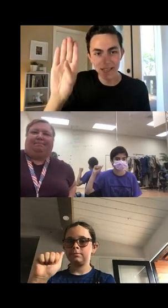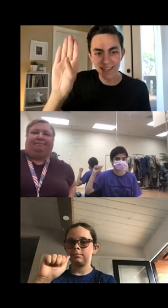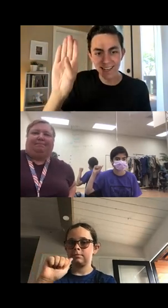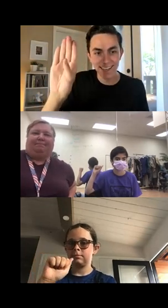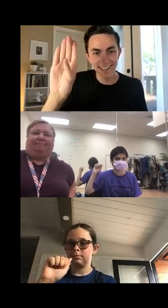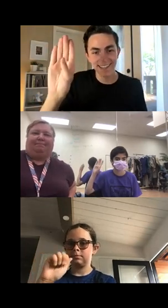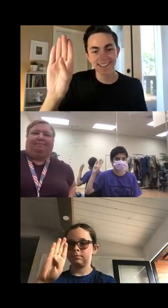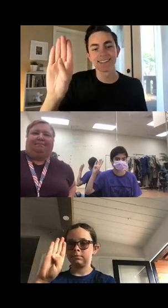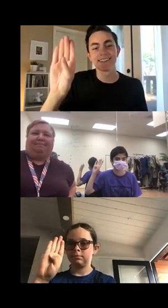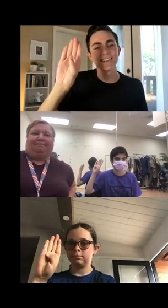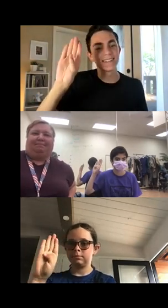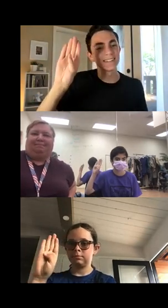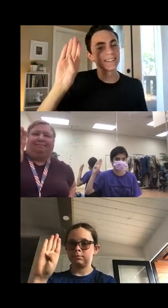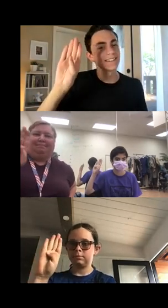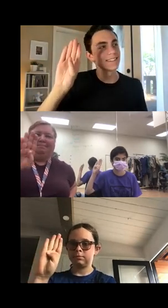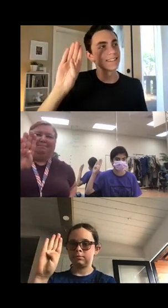B,